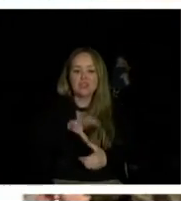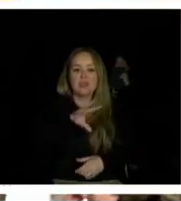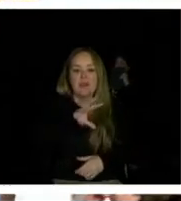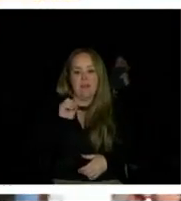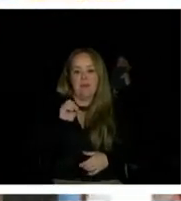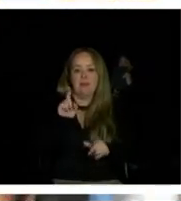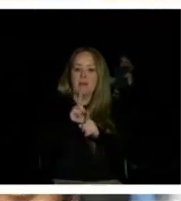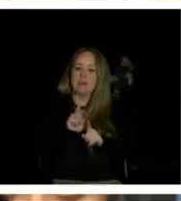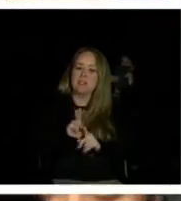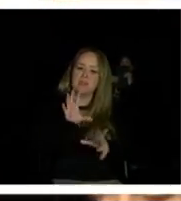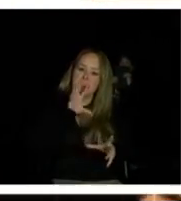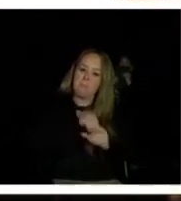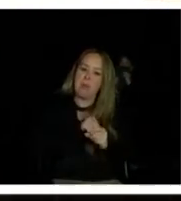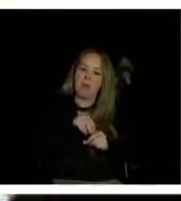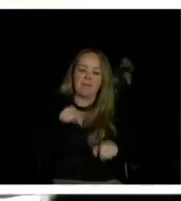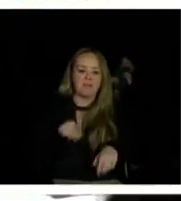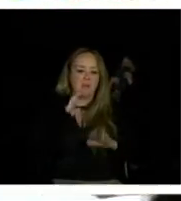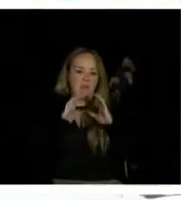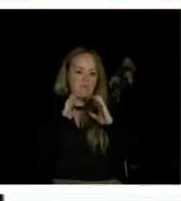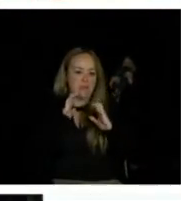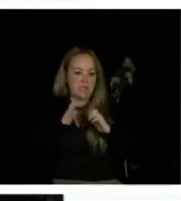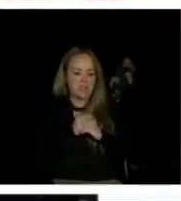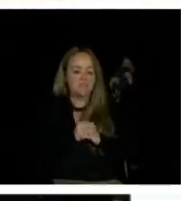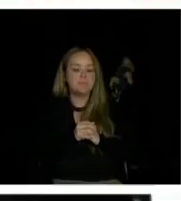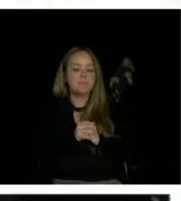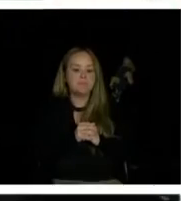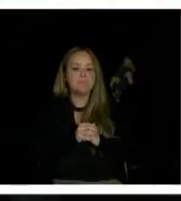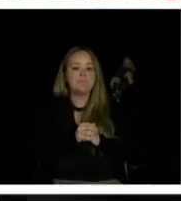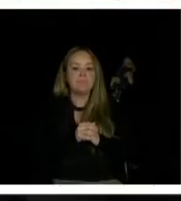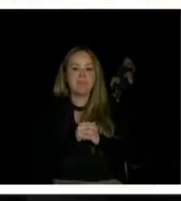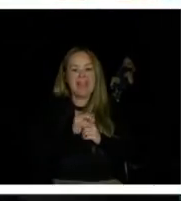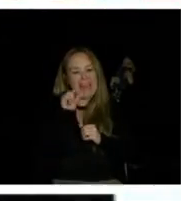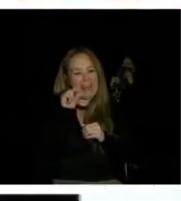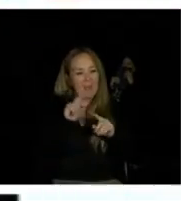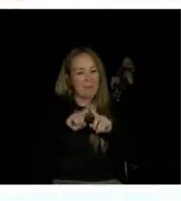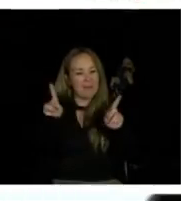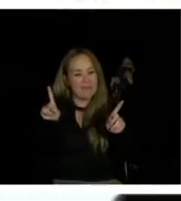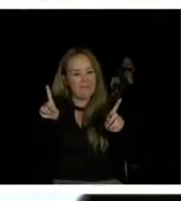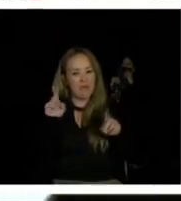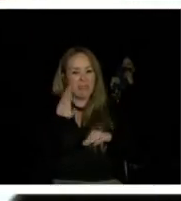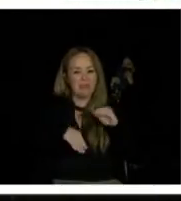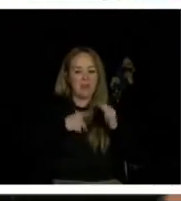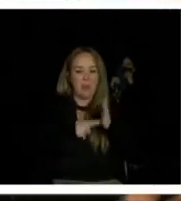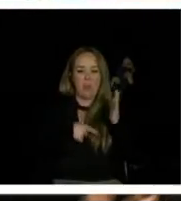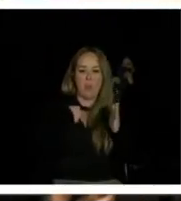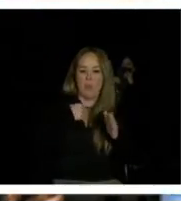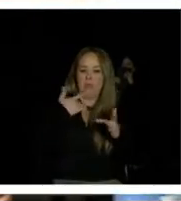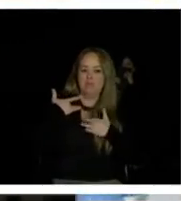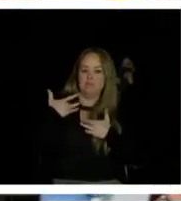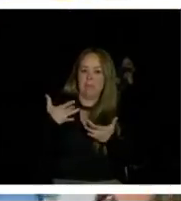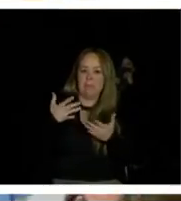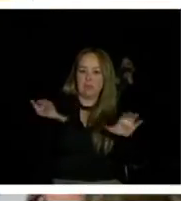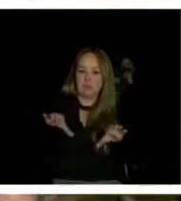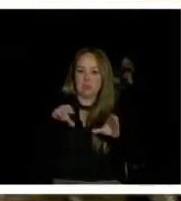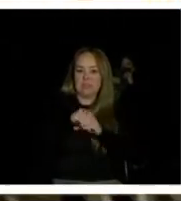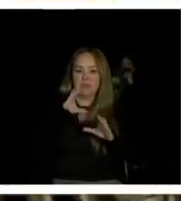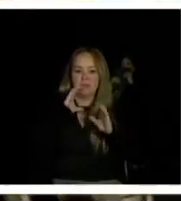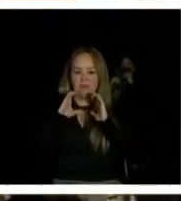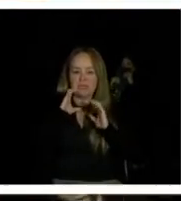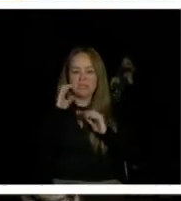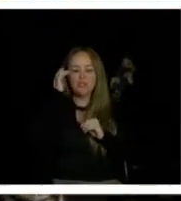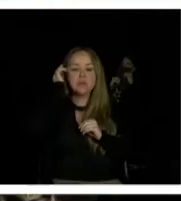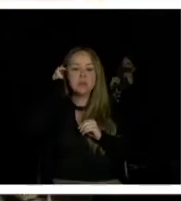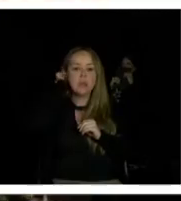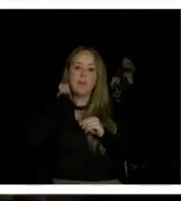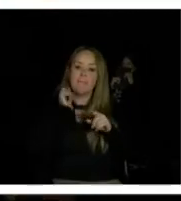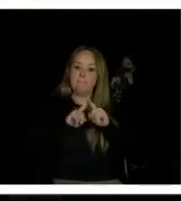and being part of this conversation. It was a little different than what we would normally do in a conversation,